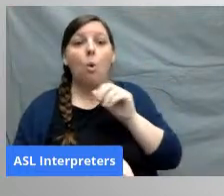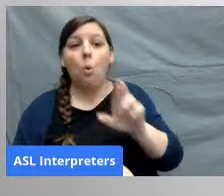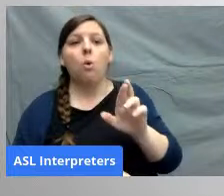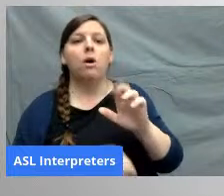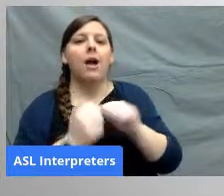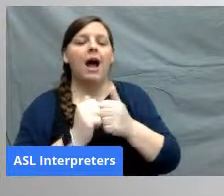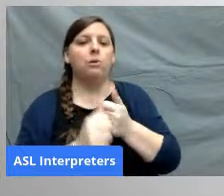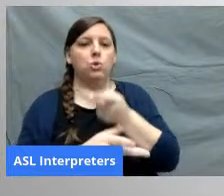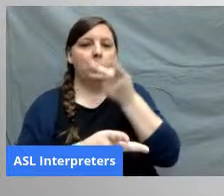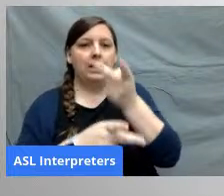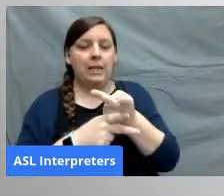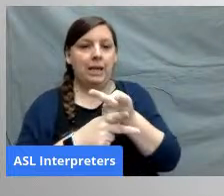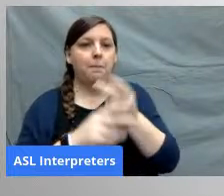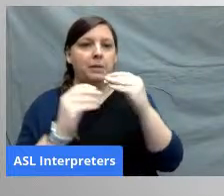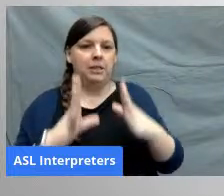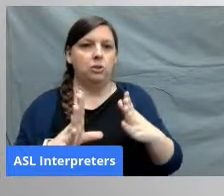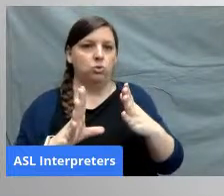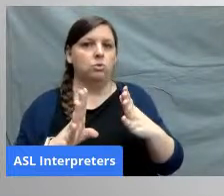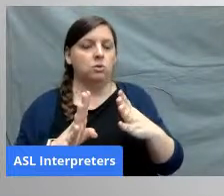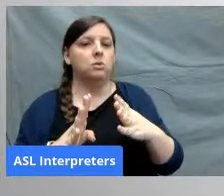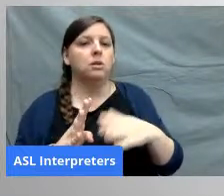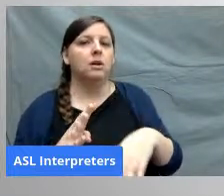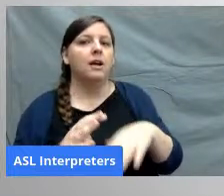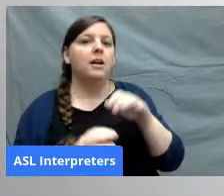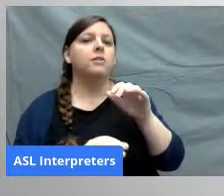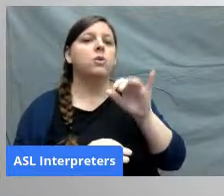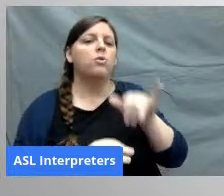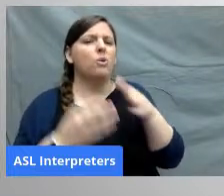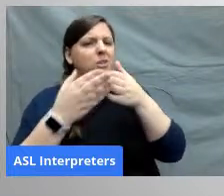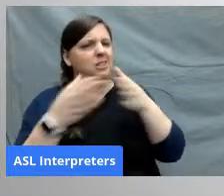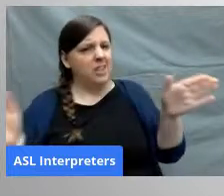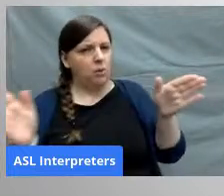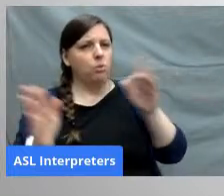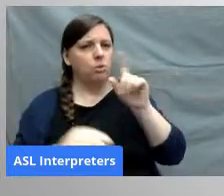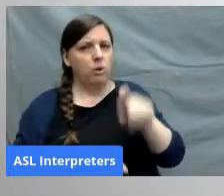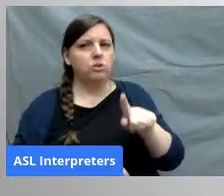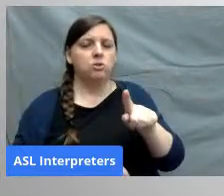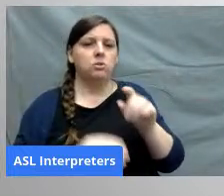that generally would be appropriate for board members.